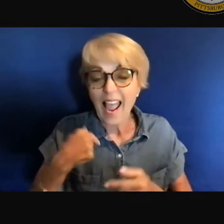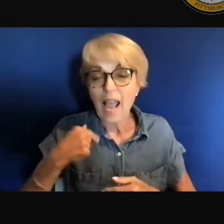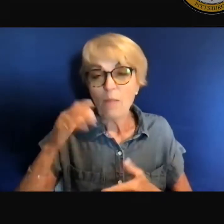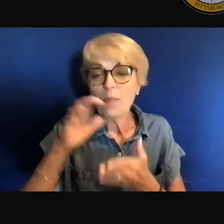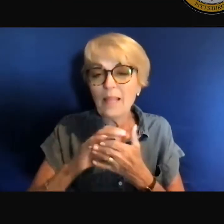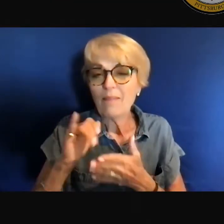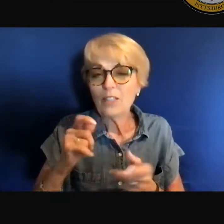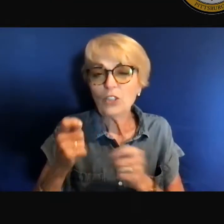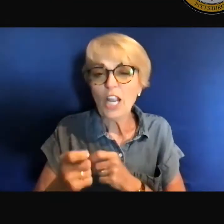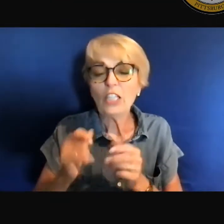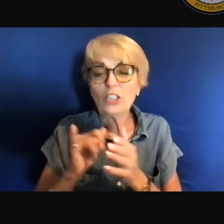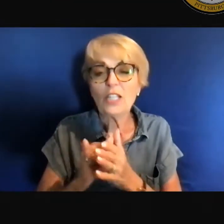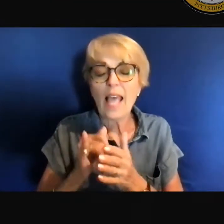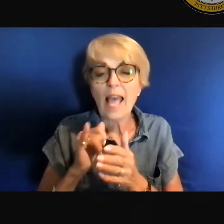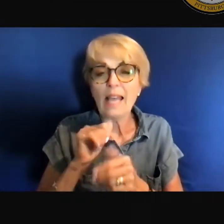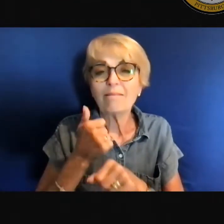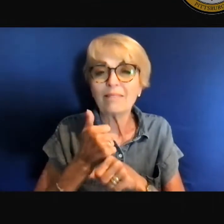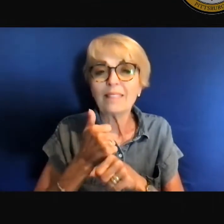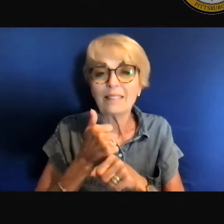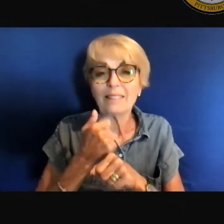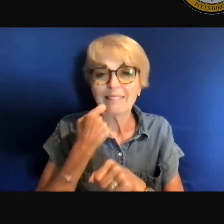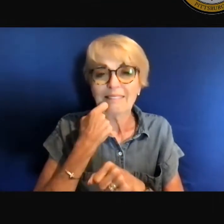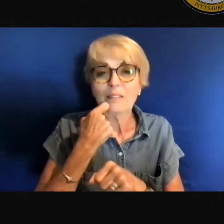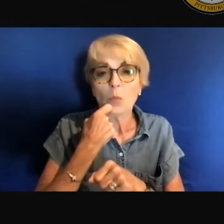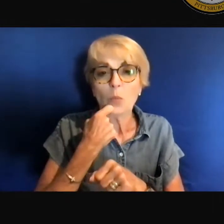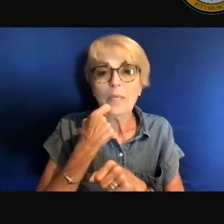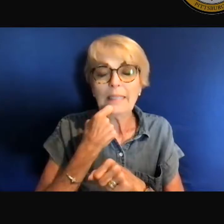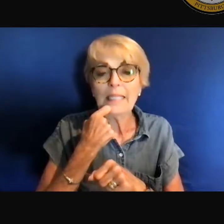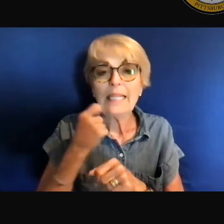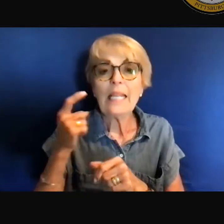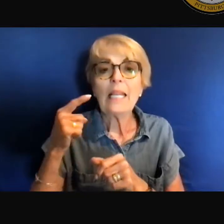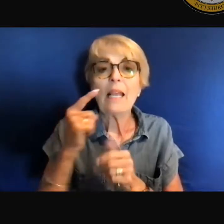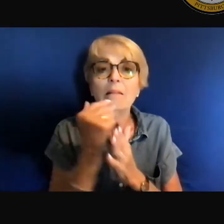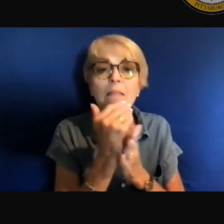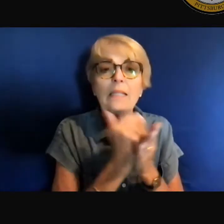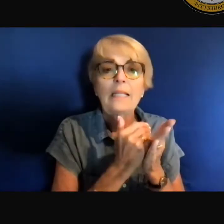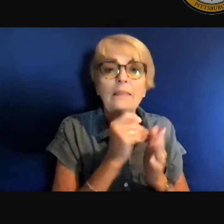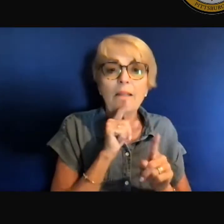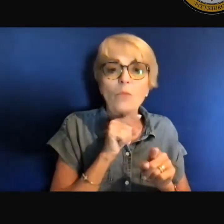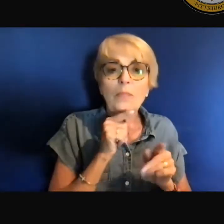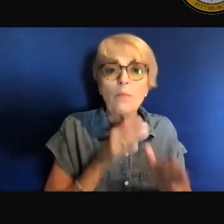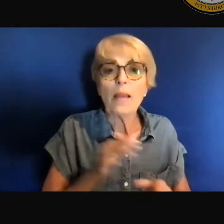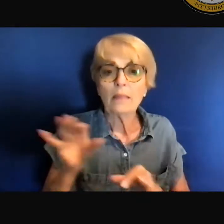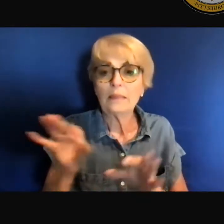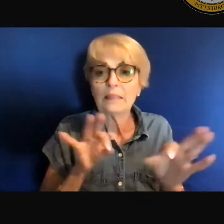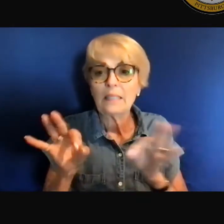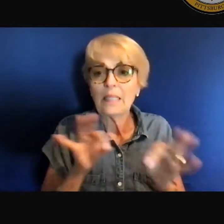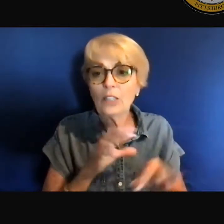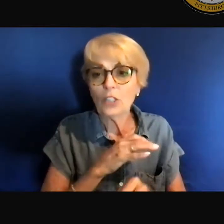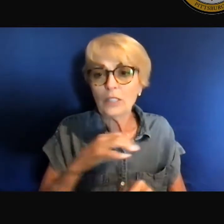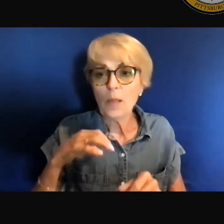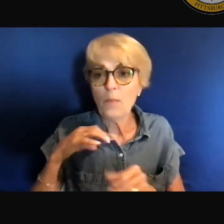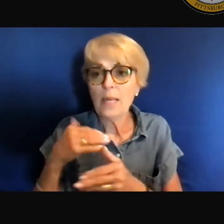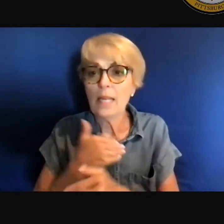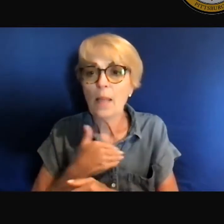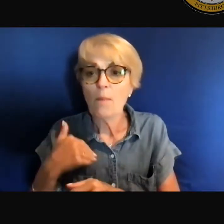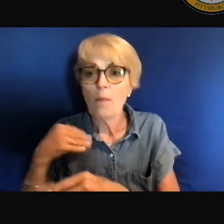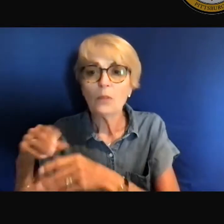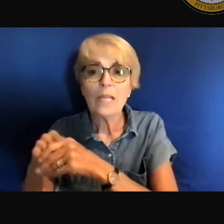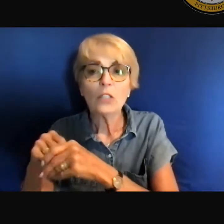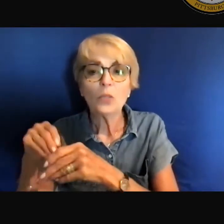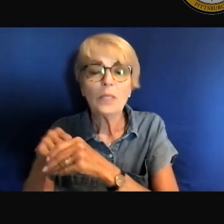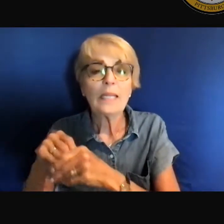been implemented more recently, that a list of respondents and selection committee members are included in the fiscal